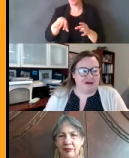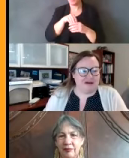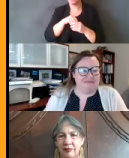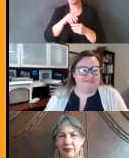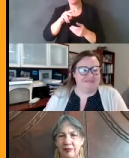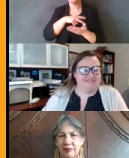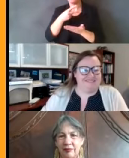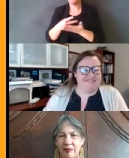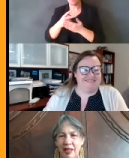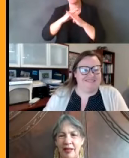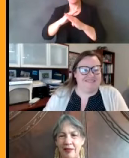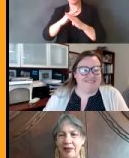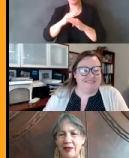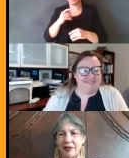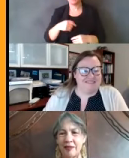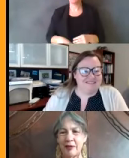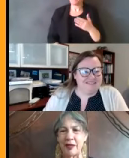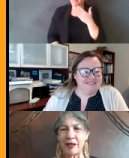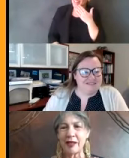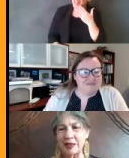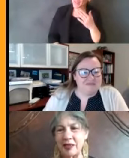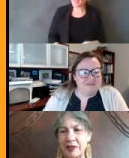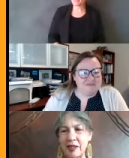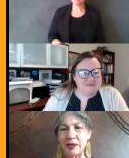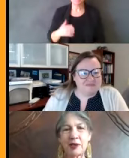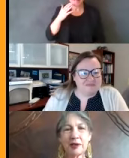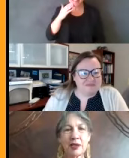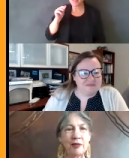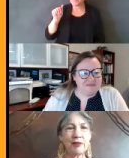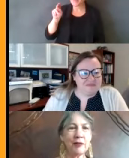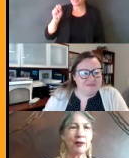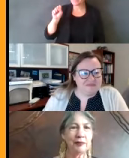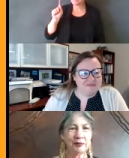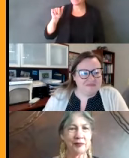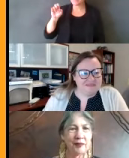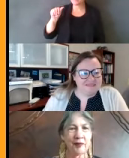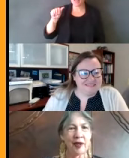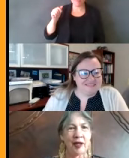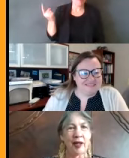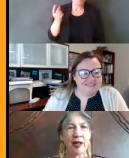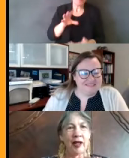Diane. Welcome. Thank you, Carly. Thank you, Anastacia. I always learn something from you.